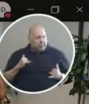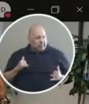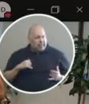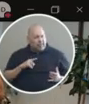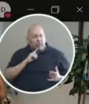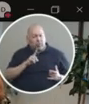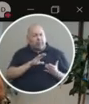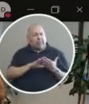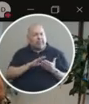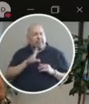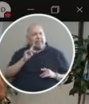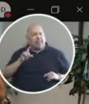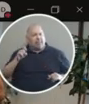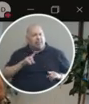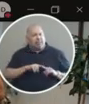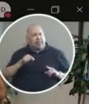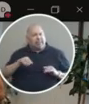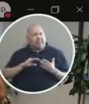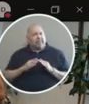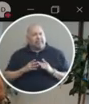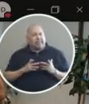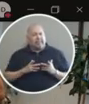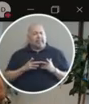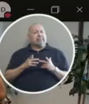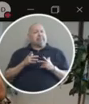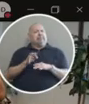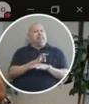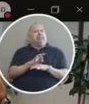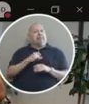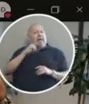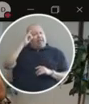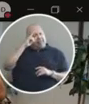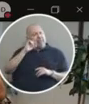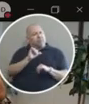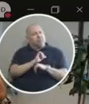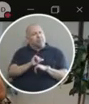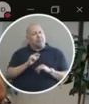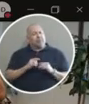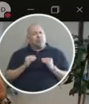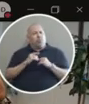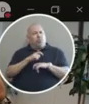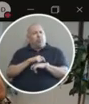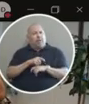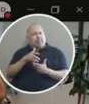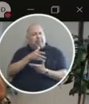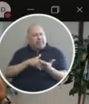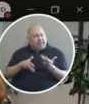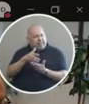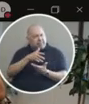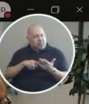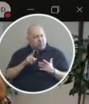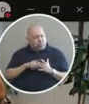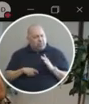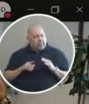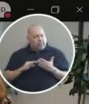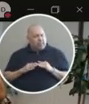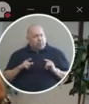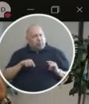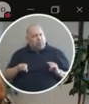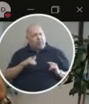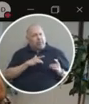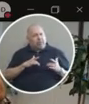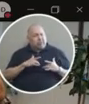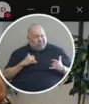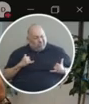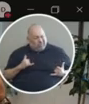There is cleanup necessary, but the city is functioning. And I think that really putting more time and engagement into what the community's concerns